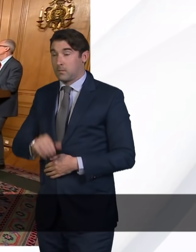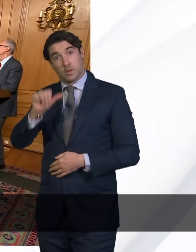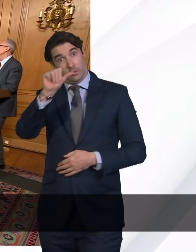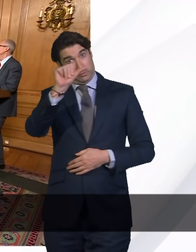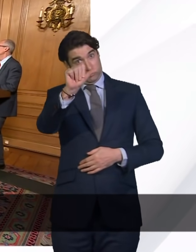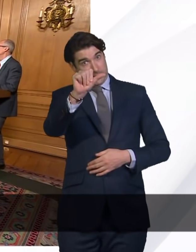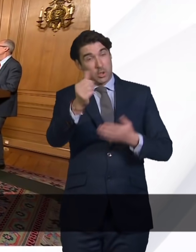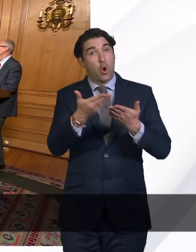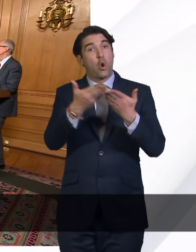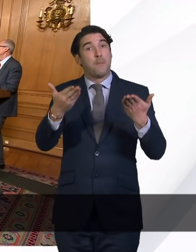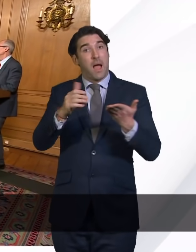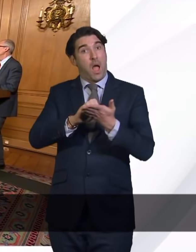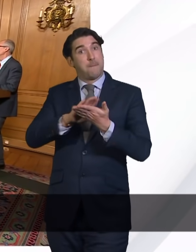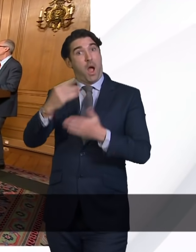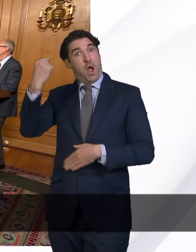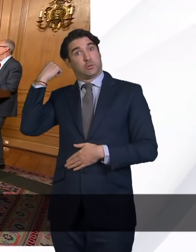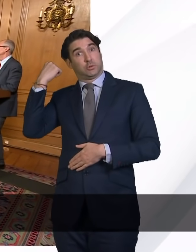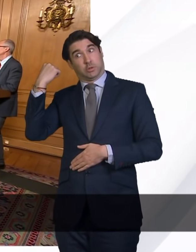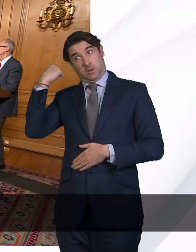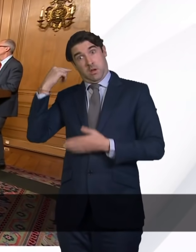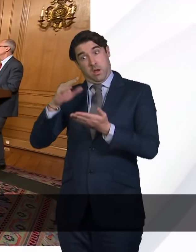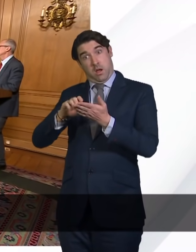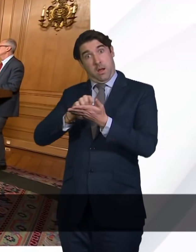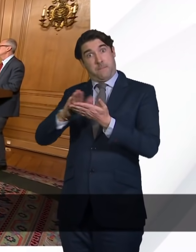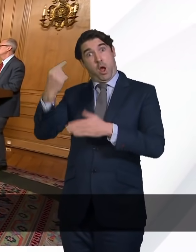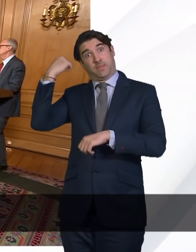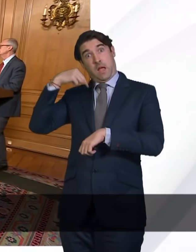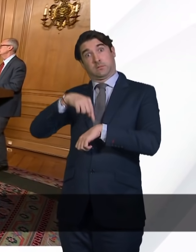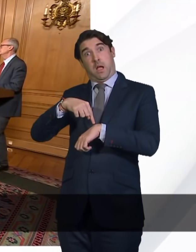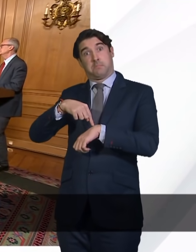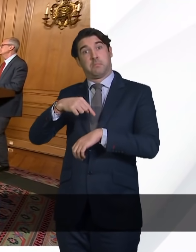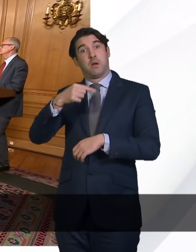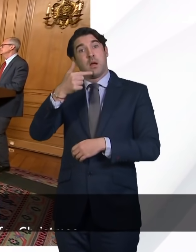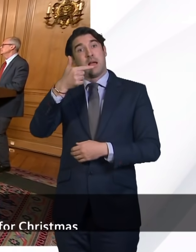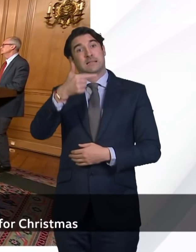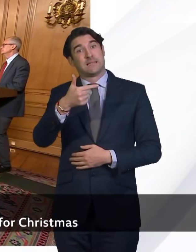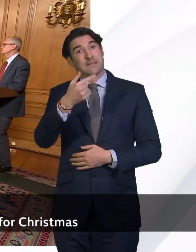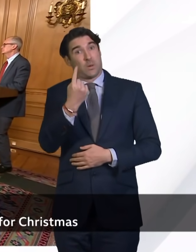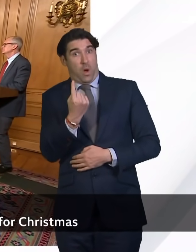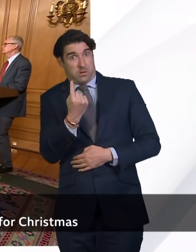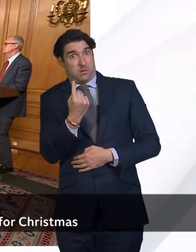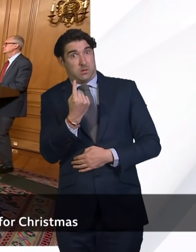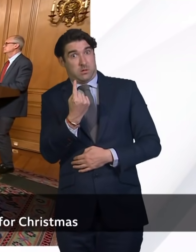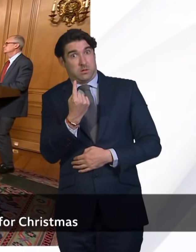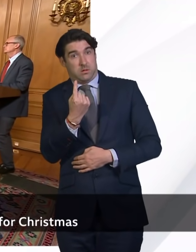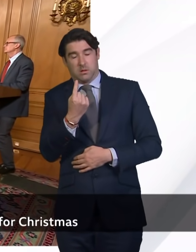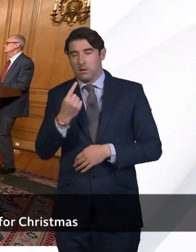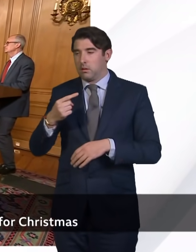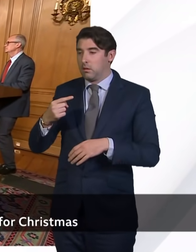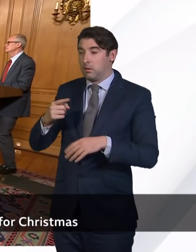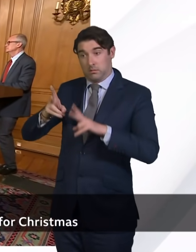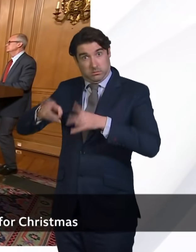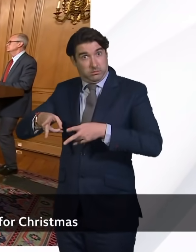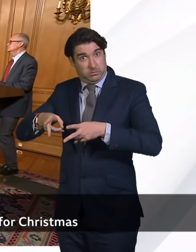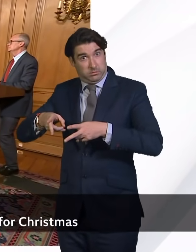in terms of your numbers. And Patrick and I have had the privilege of being attacked both for being too pessimistic and too optimistic on the numbers.